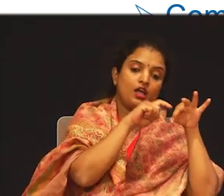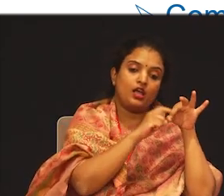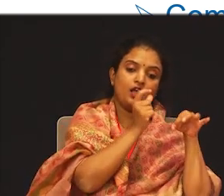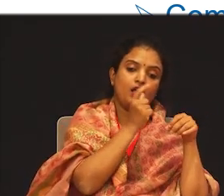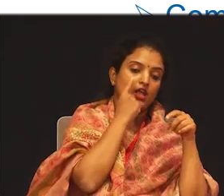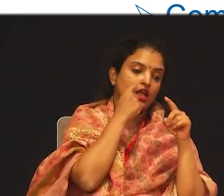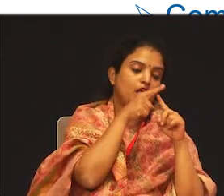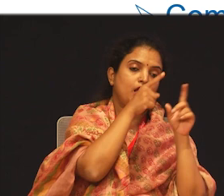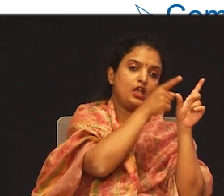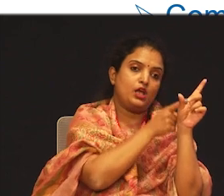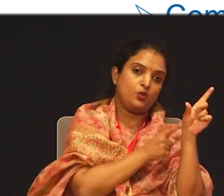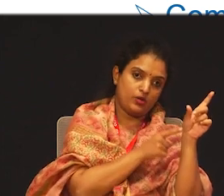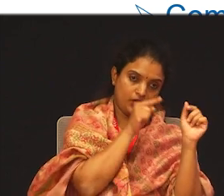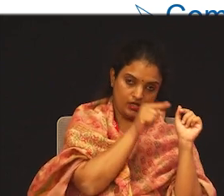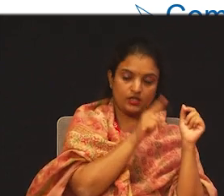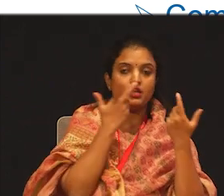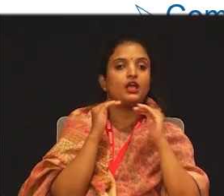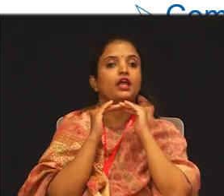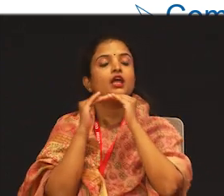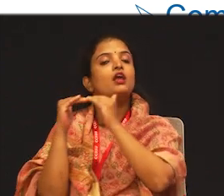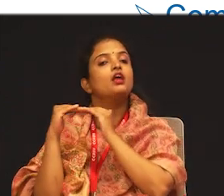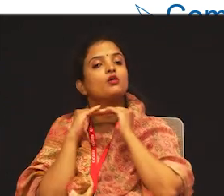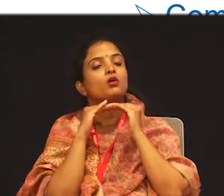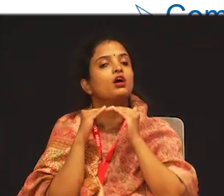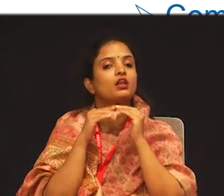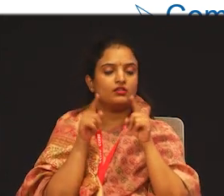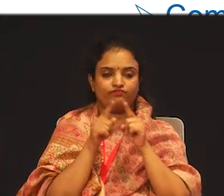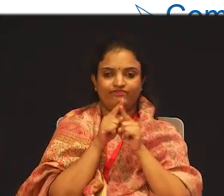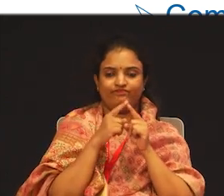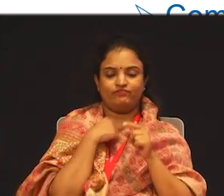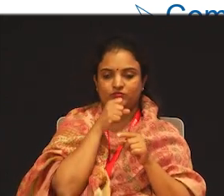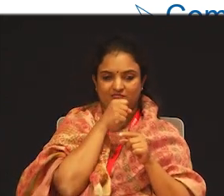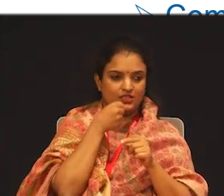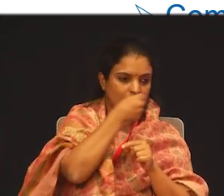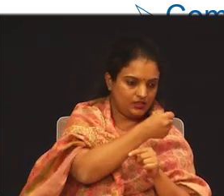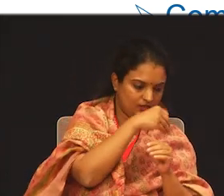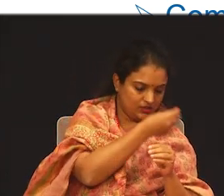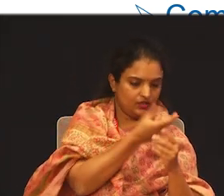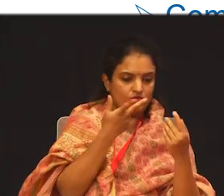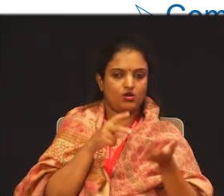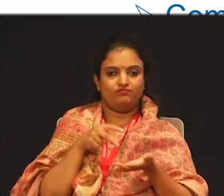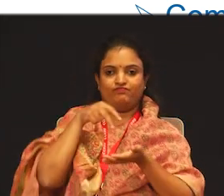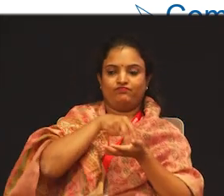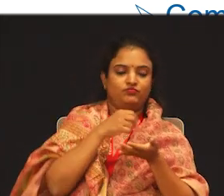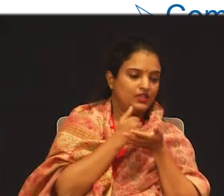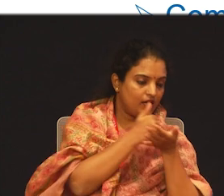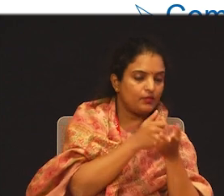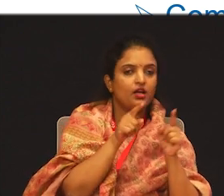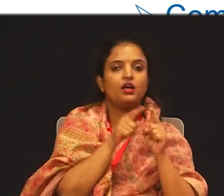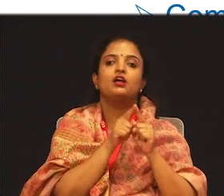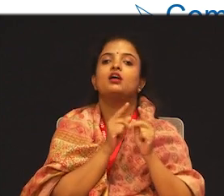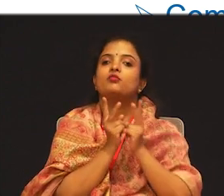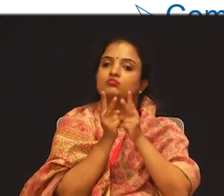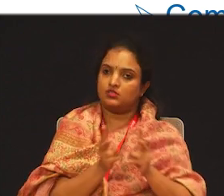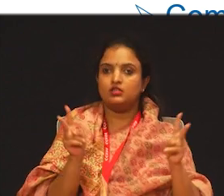mic, we have provided the dais, so we are treating everyone equal. Whereas equity